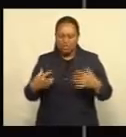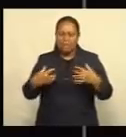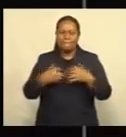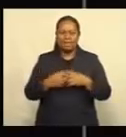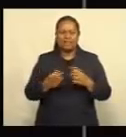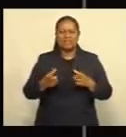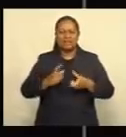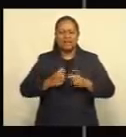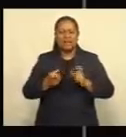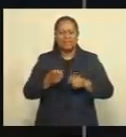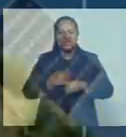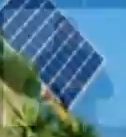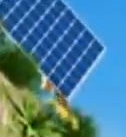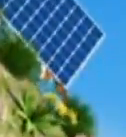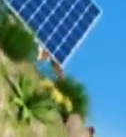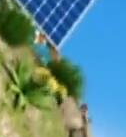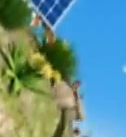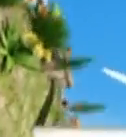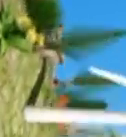rising sea level.